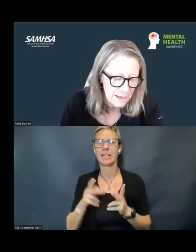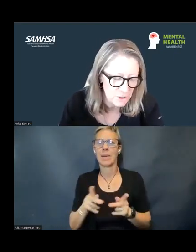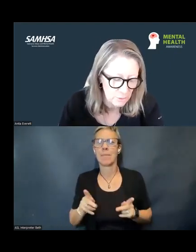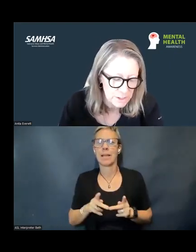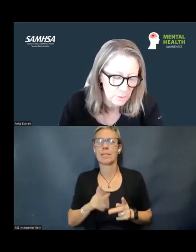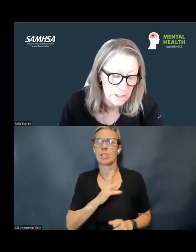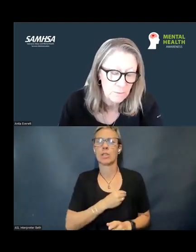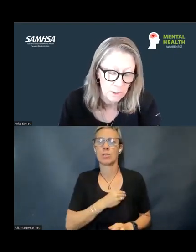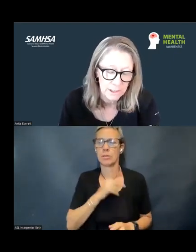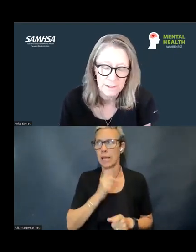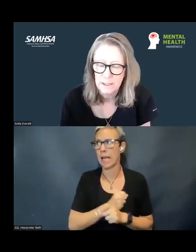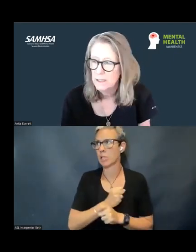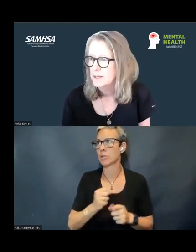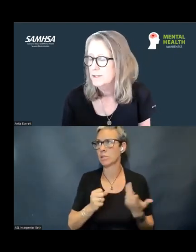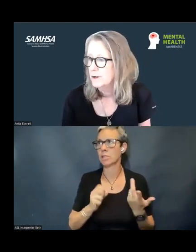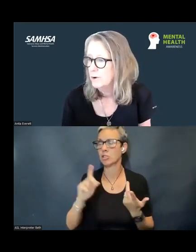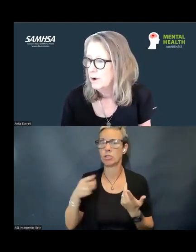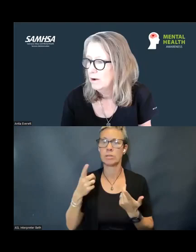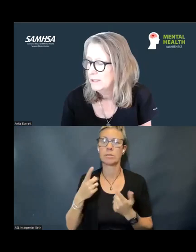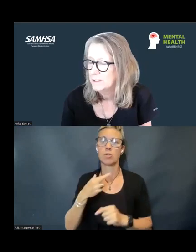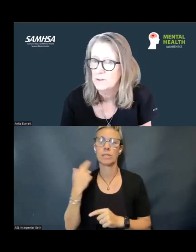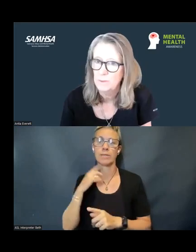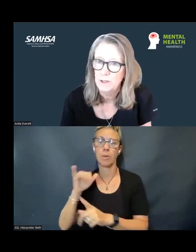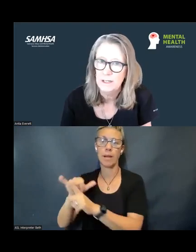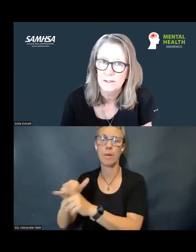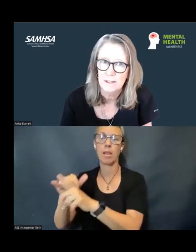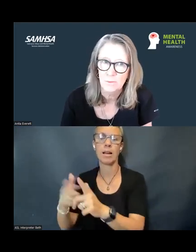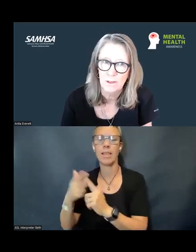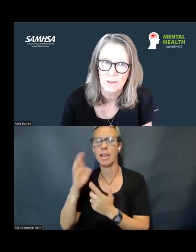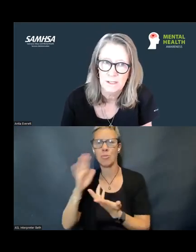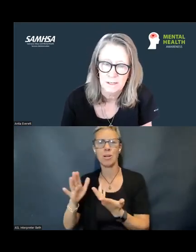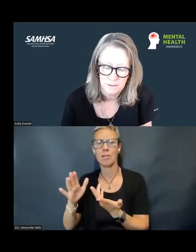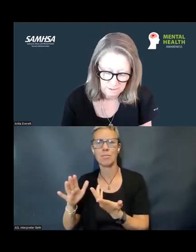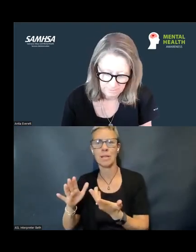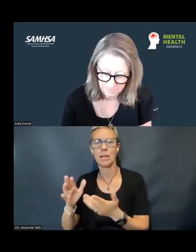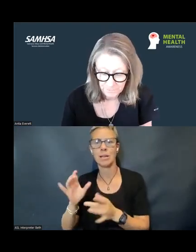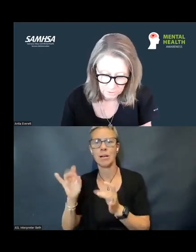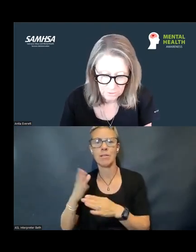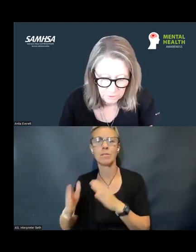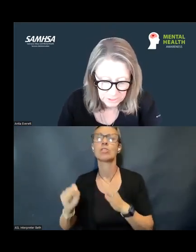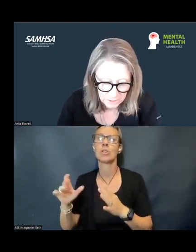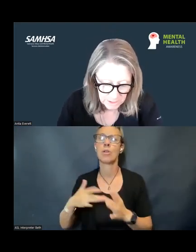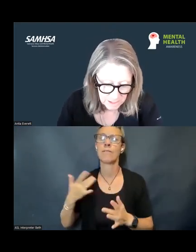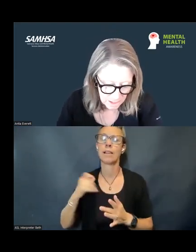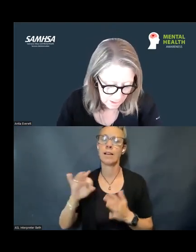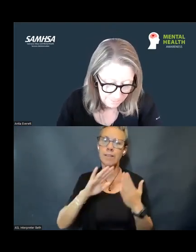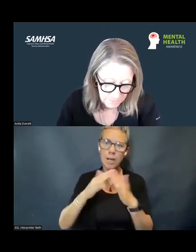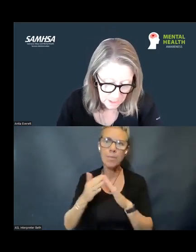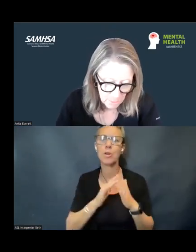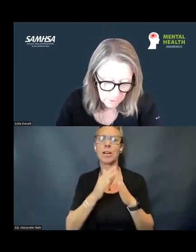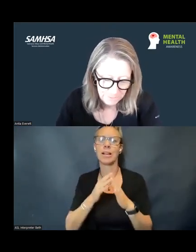was even actually a risk for being bullied. So a sense of community is one of the things that turns out to